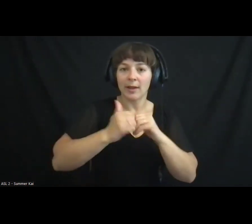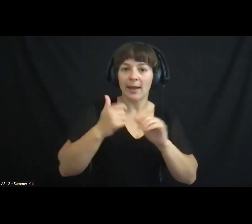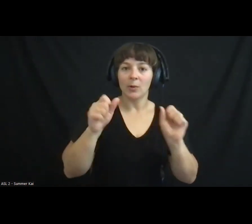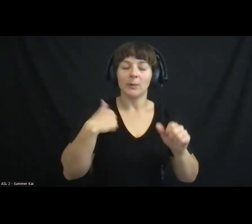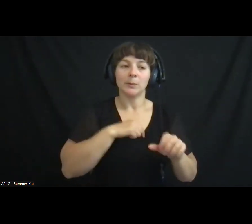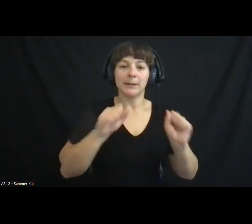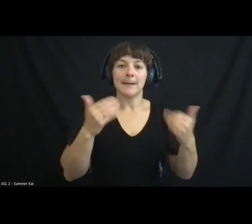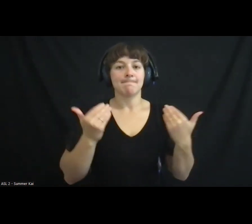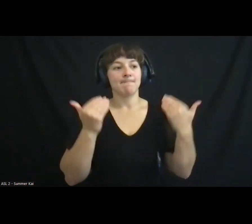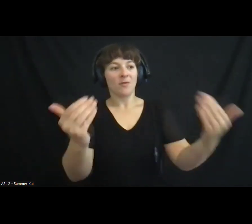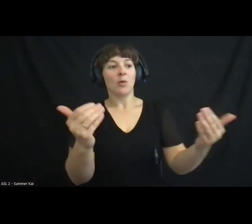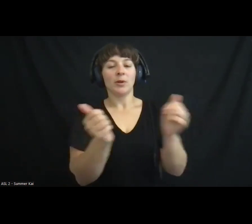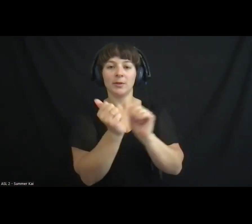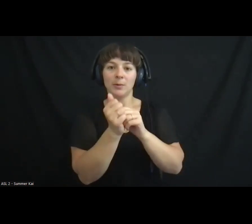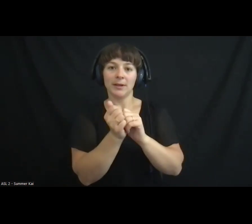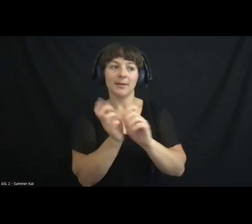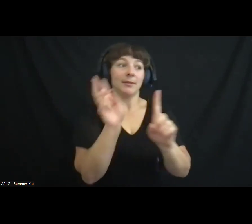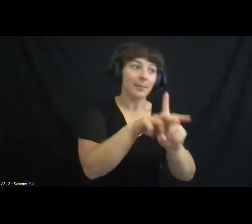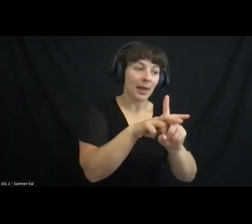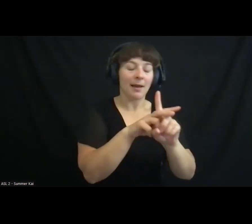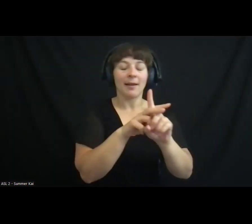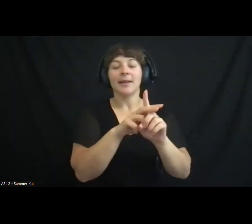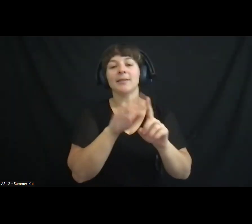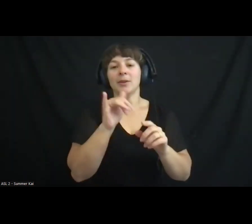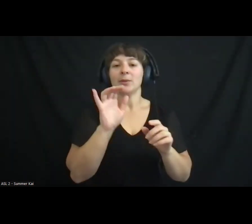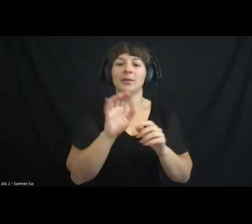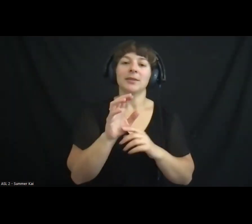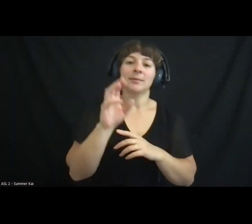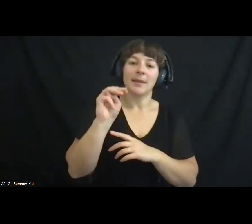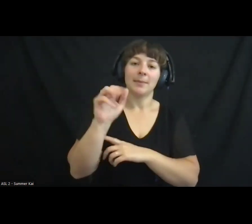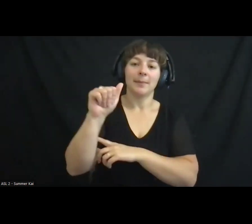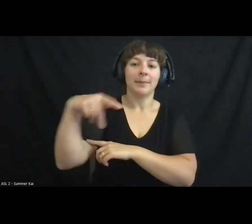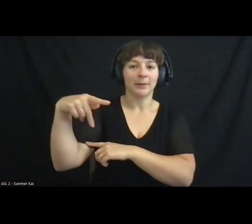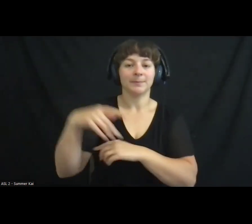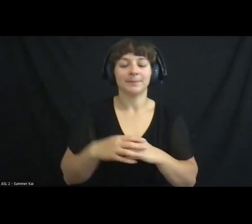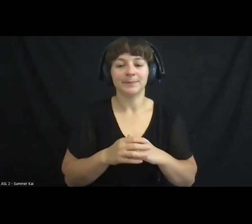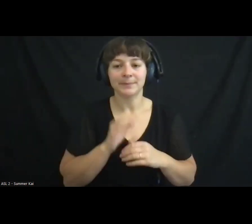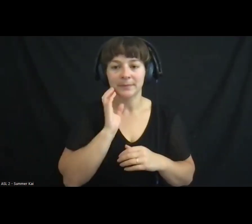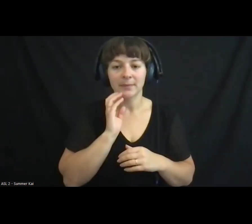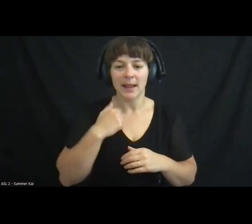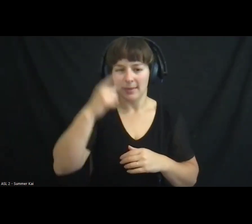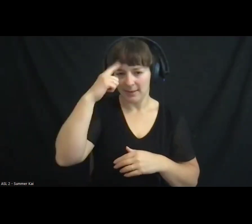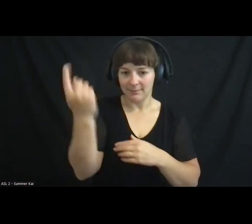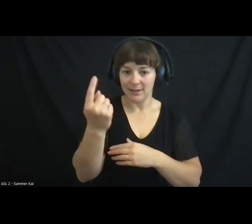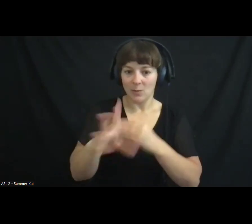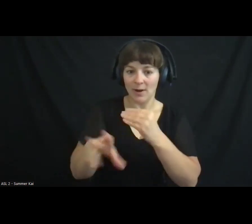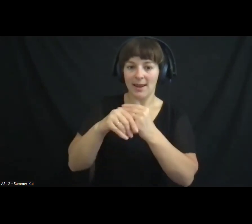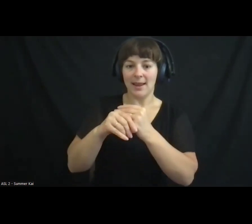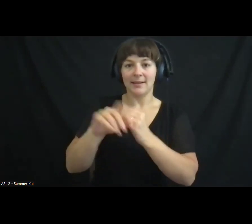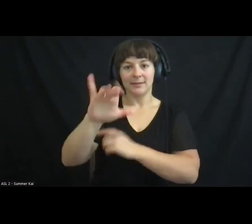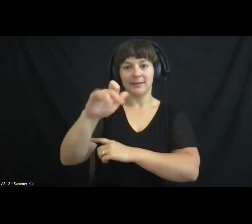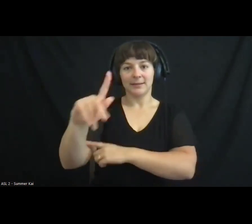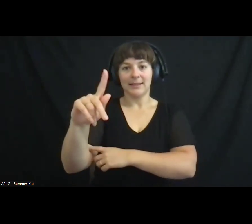implementation for the Master Plan for Developmental Services. I believe someone has put a link to it in the chat here, and I